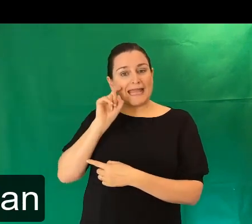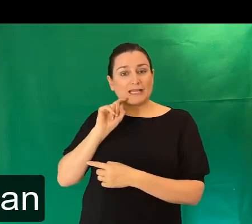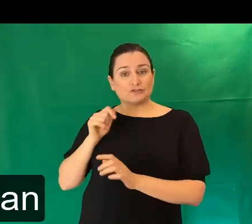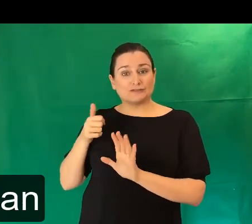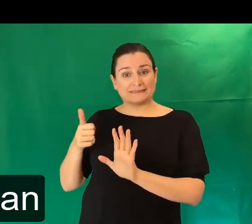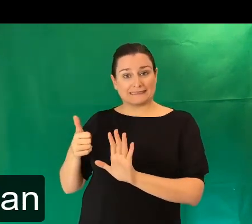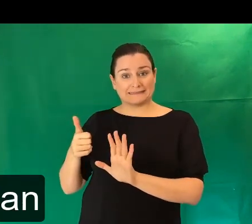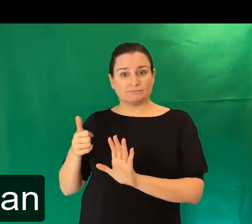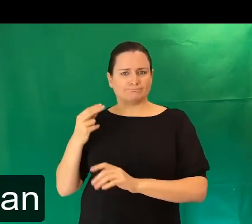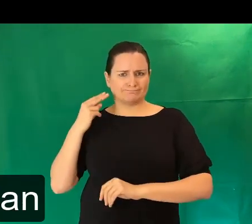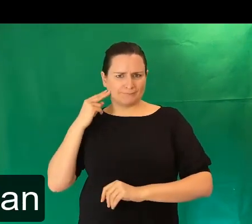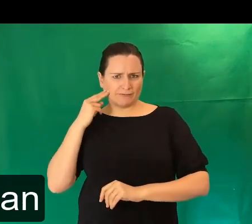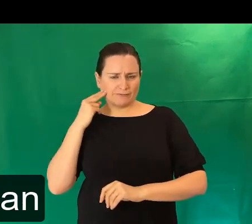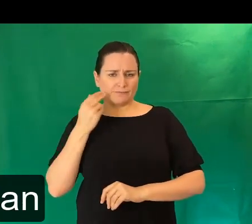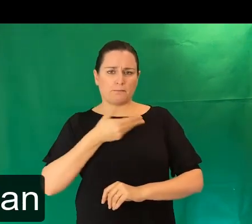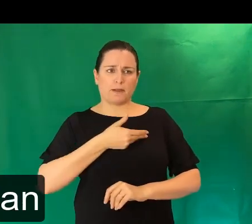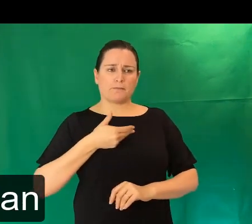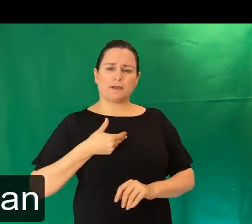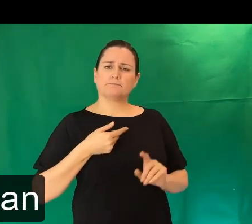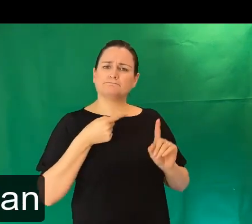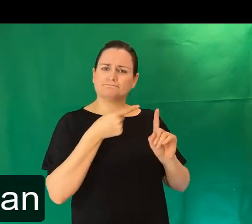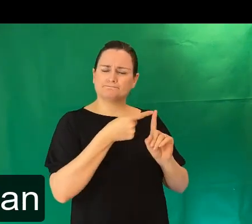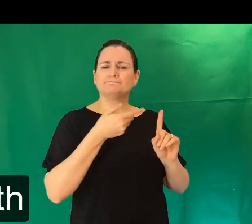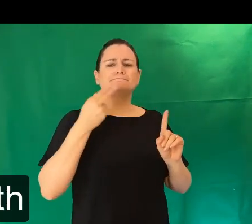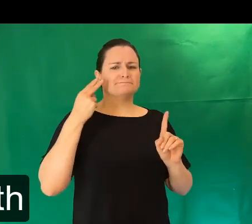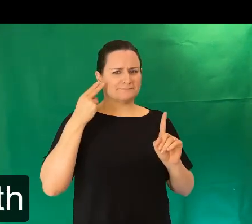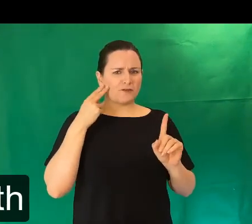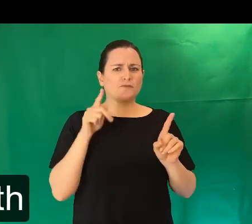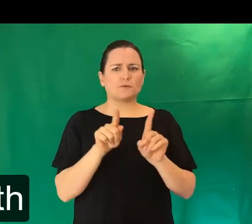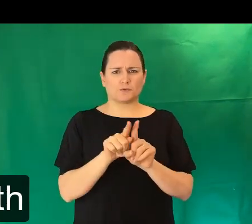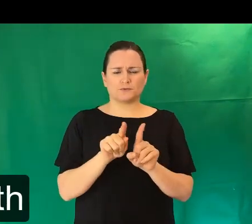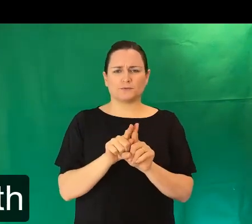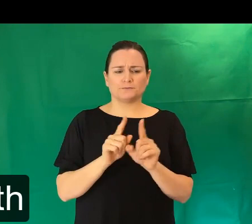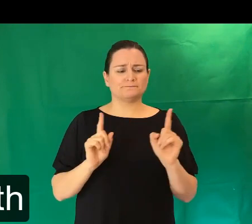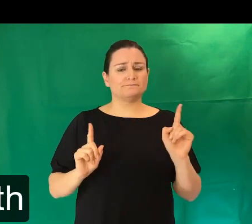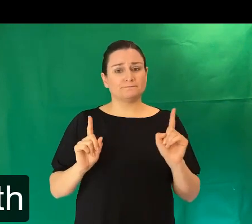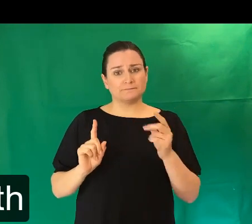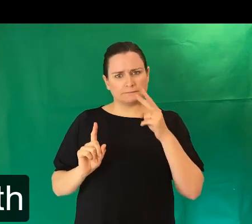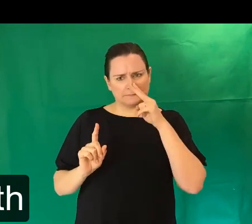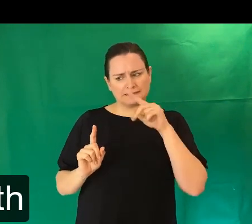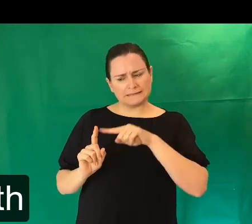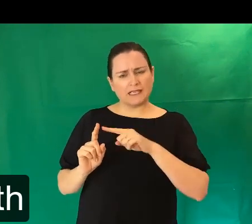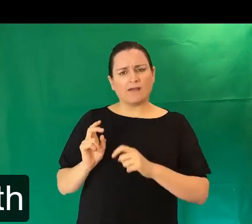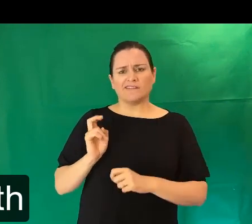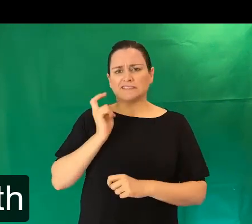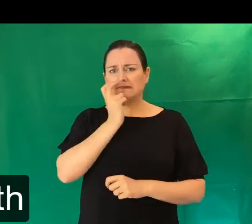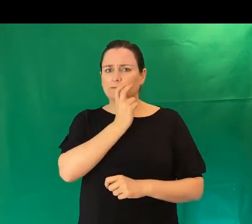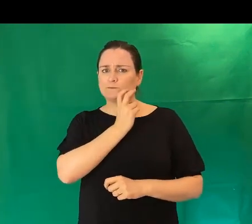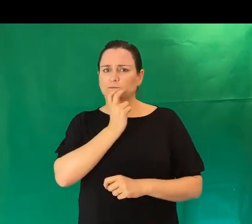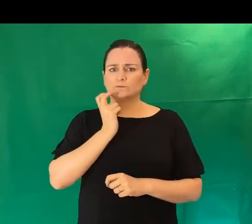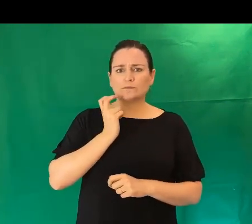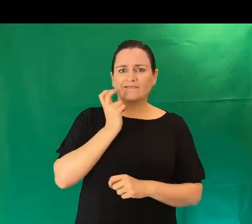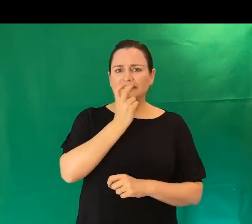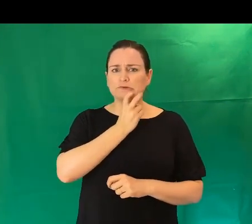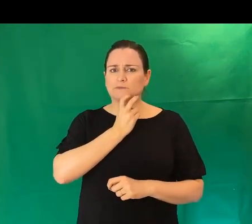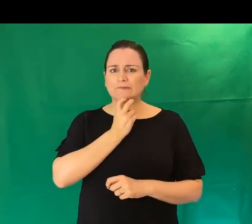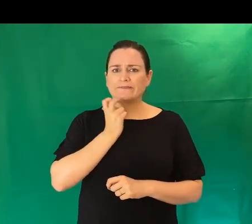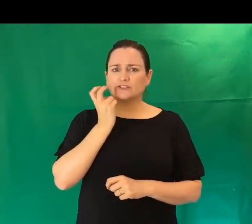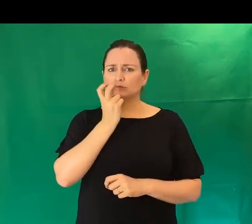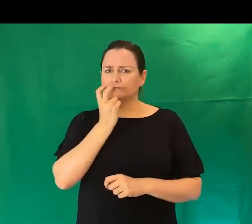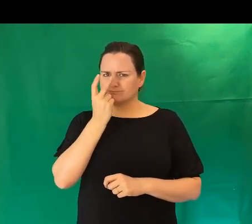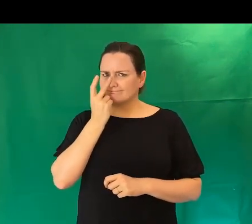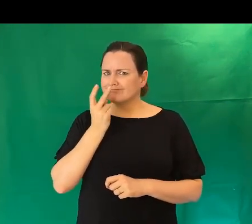his mother are deaf. And you can see in the clip that Mark is using mouth movements.